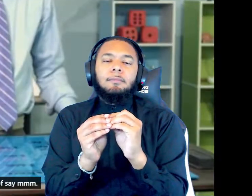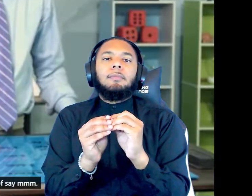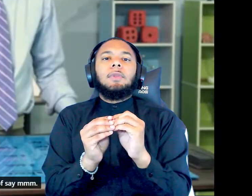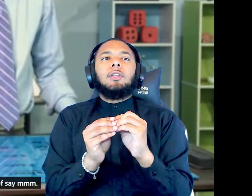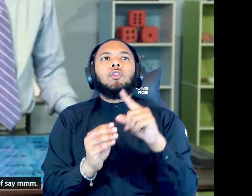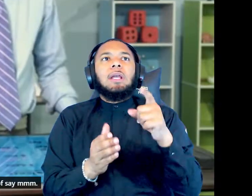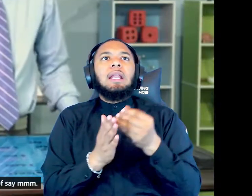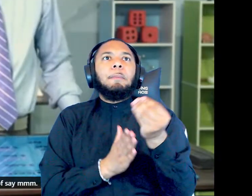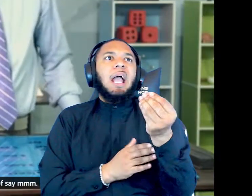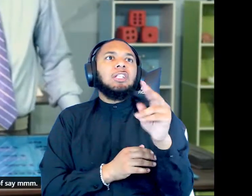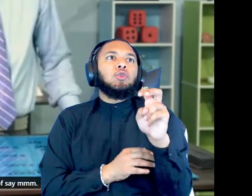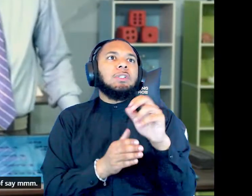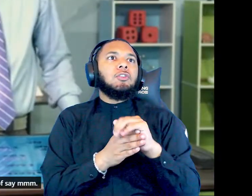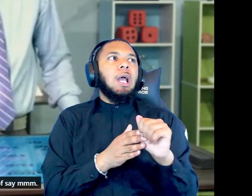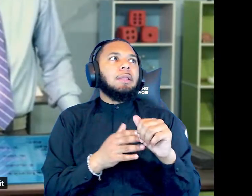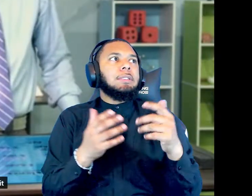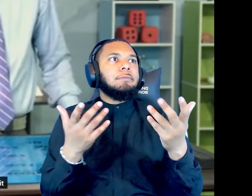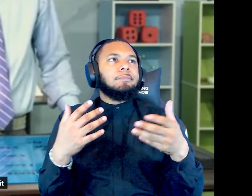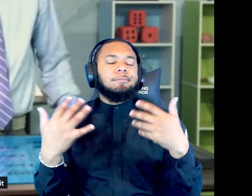of, let's say,